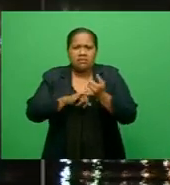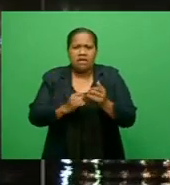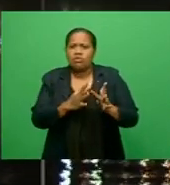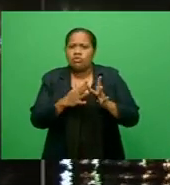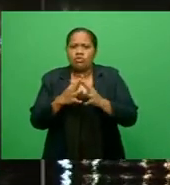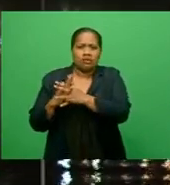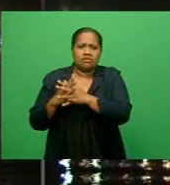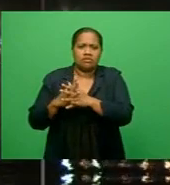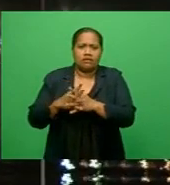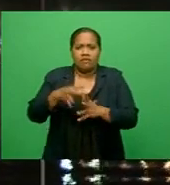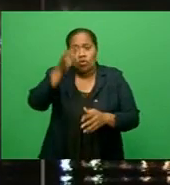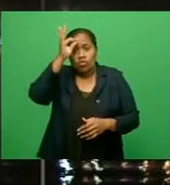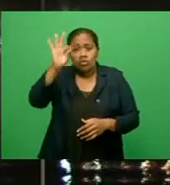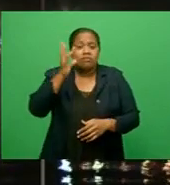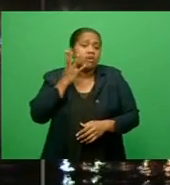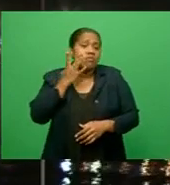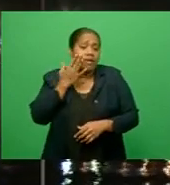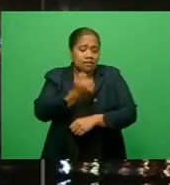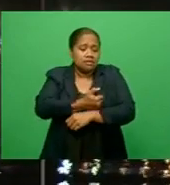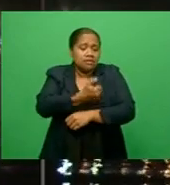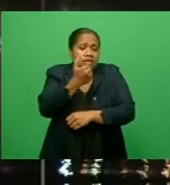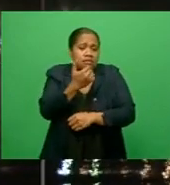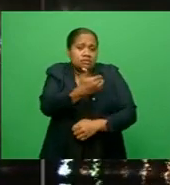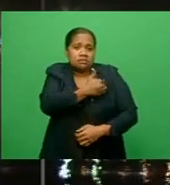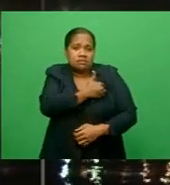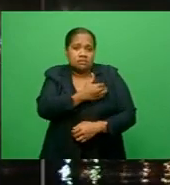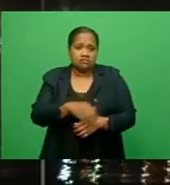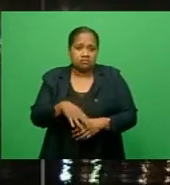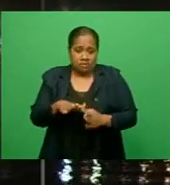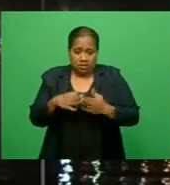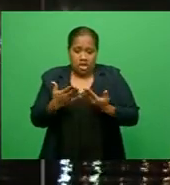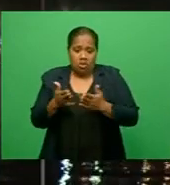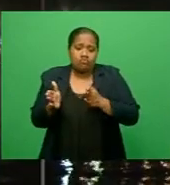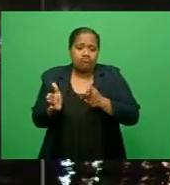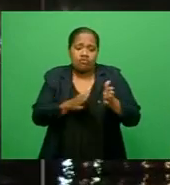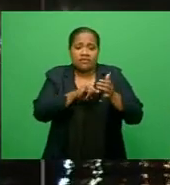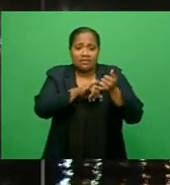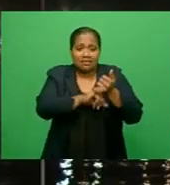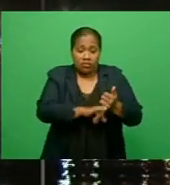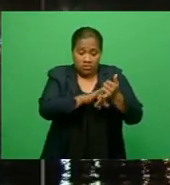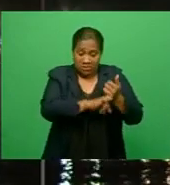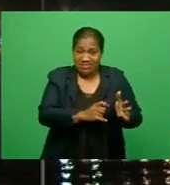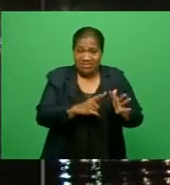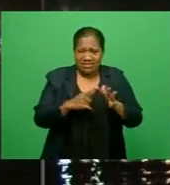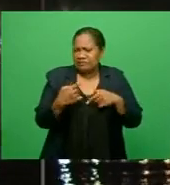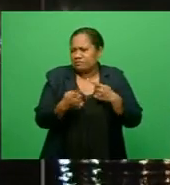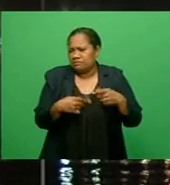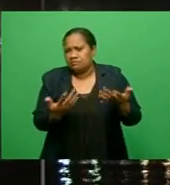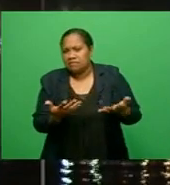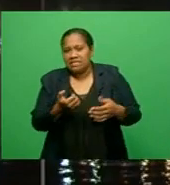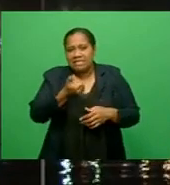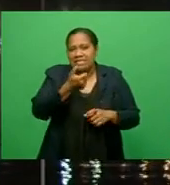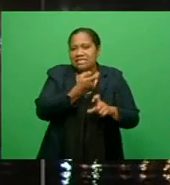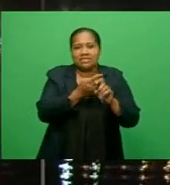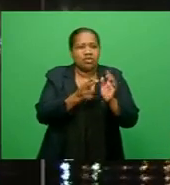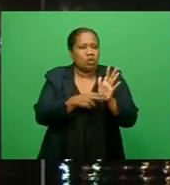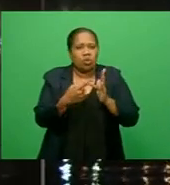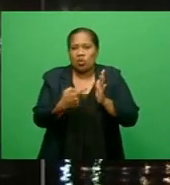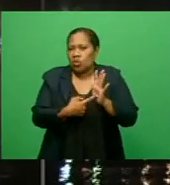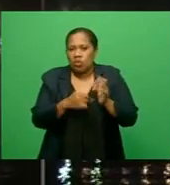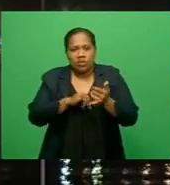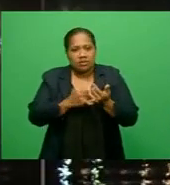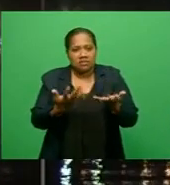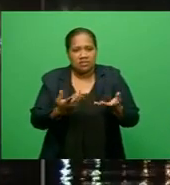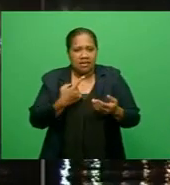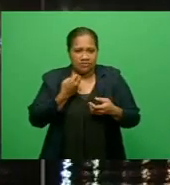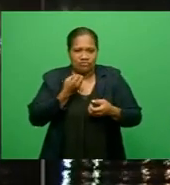at 6 a.m. today, and it is currently moving south-southeast at about 6 knots. And as